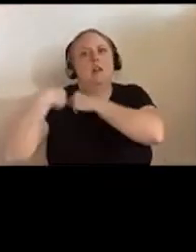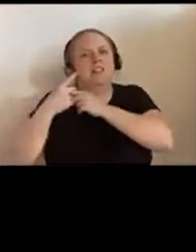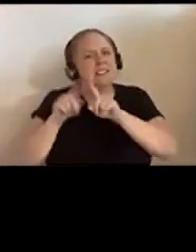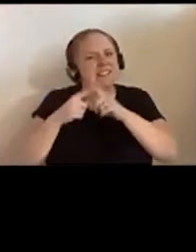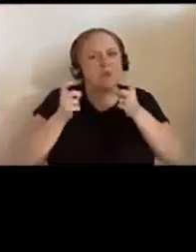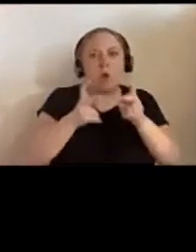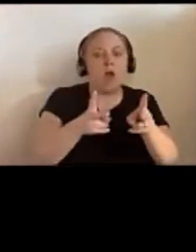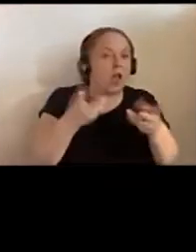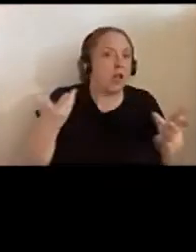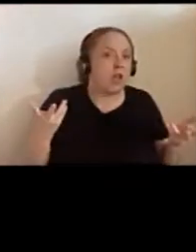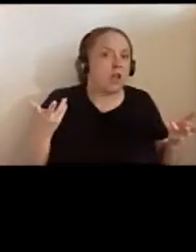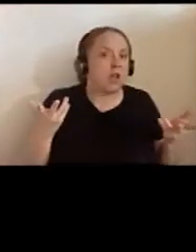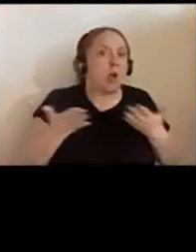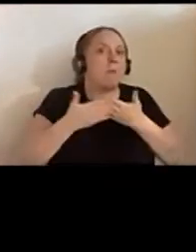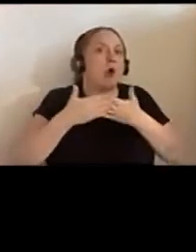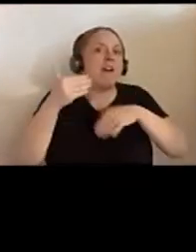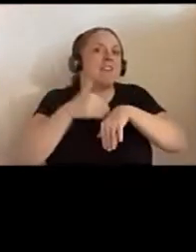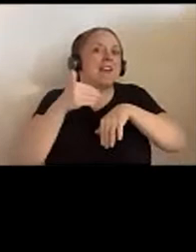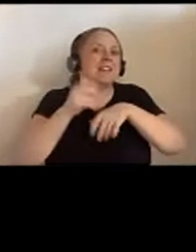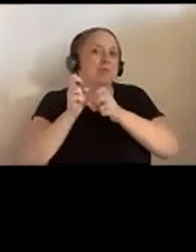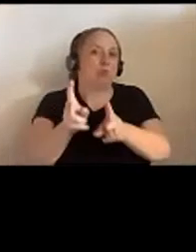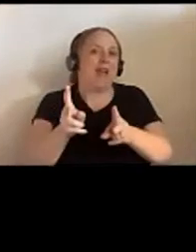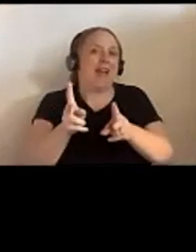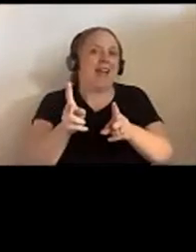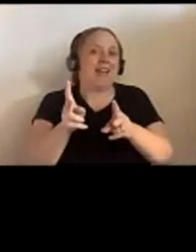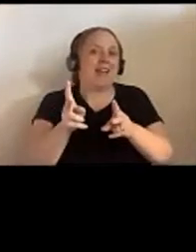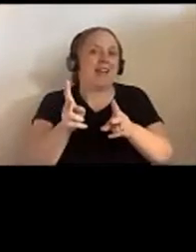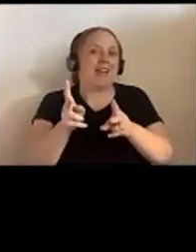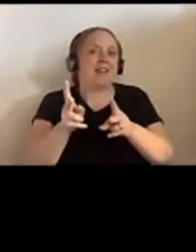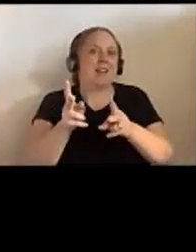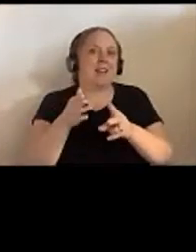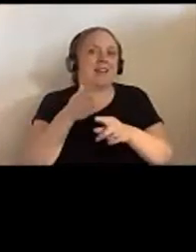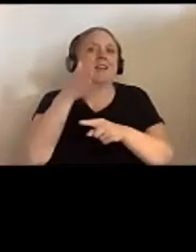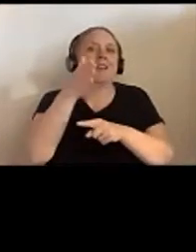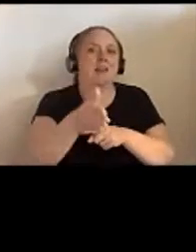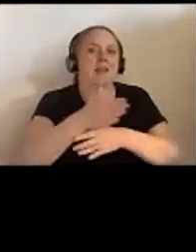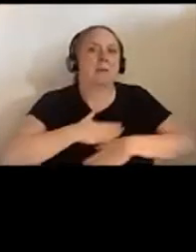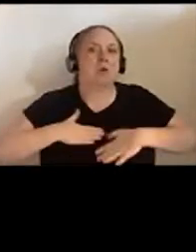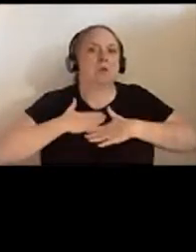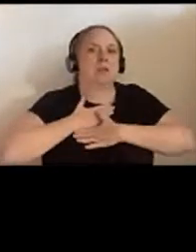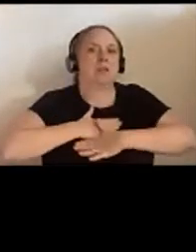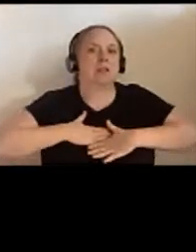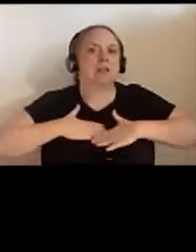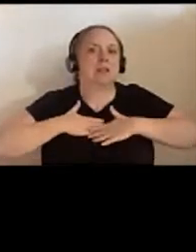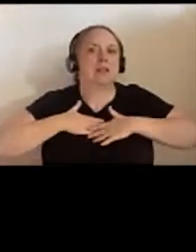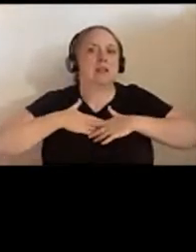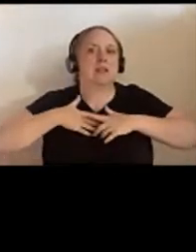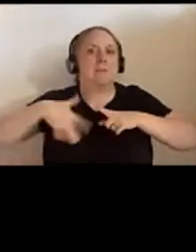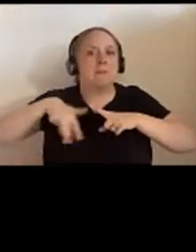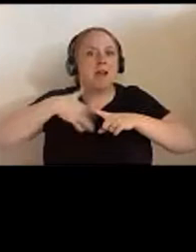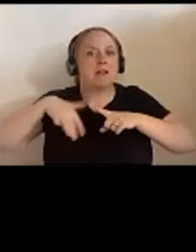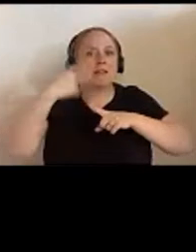or and indeed a more effective way of getting towards the emotionality behind artistic